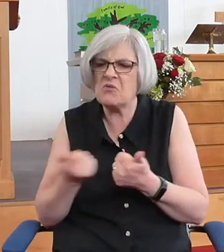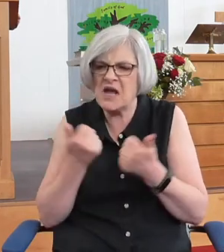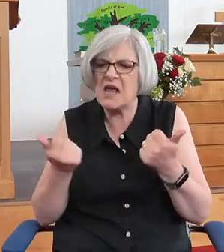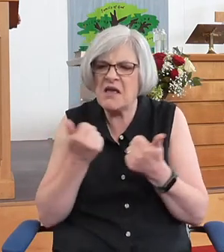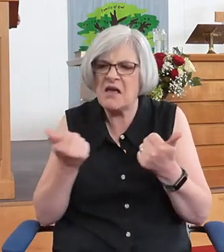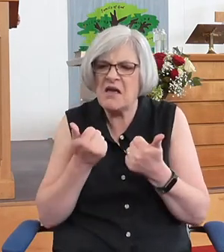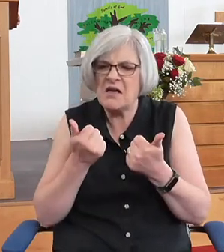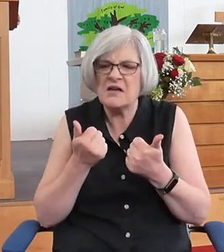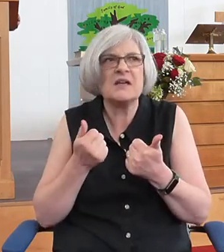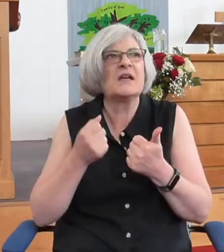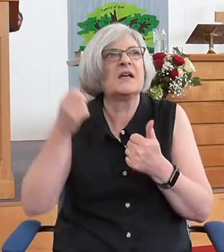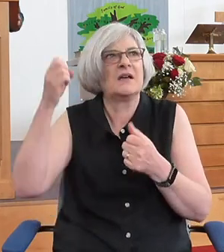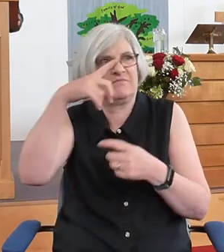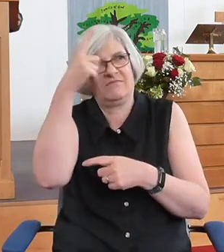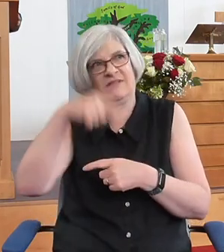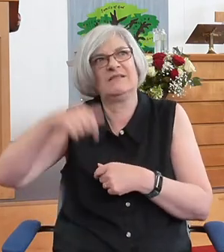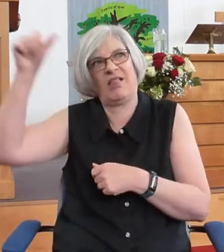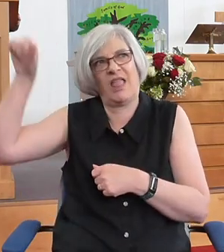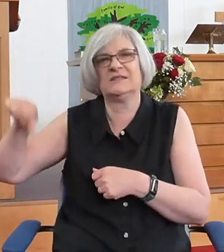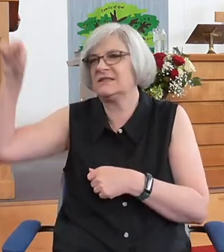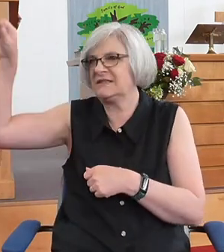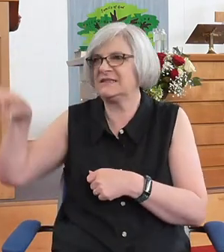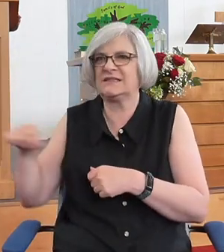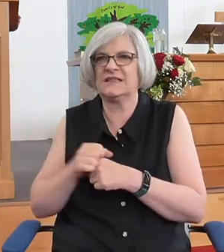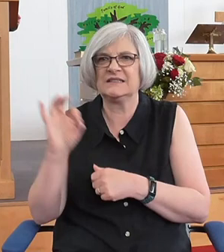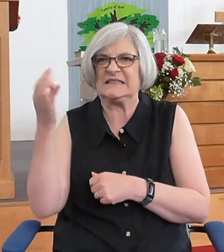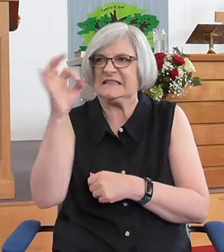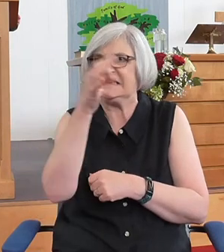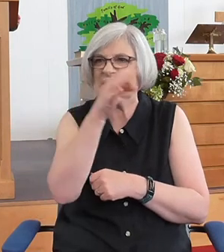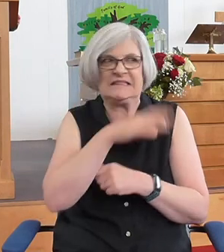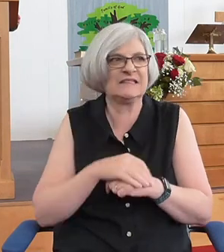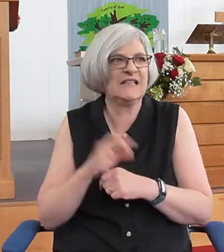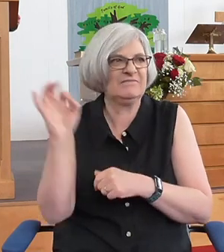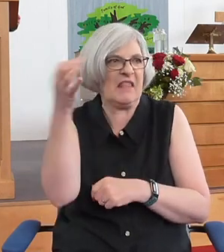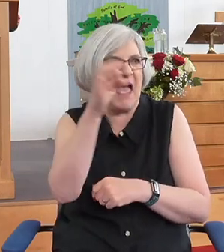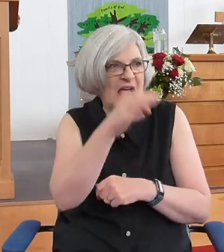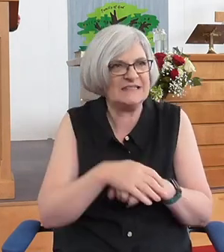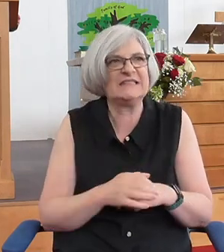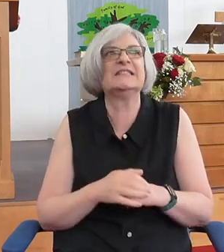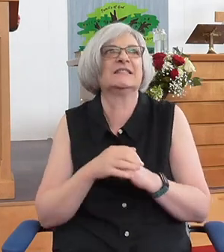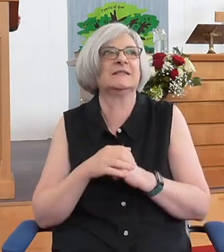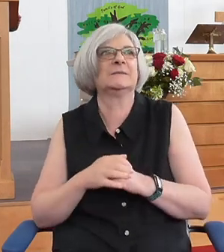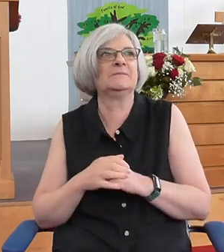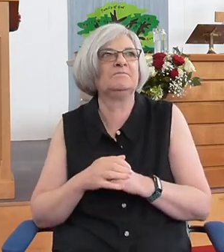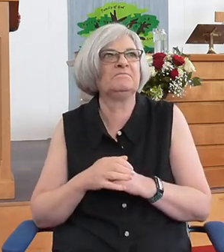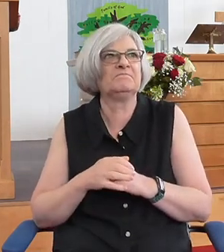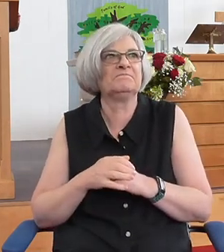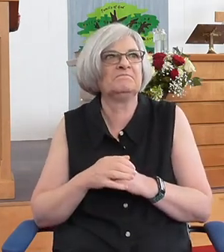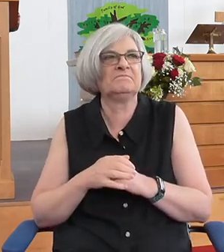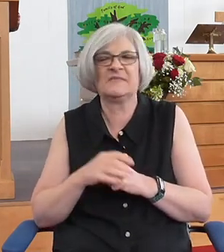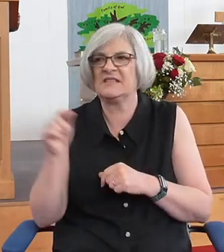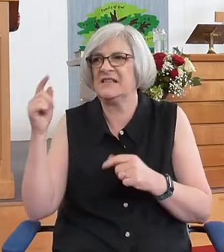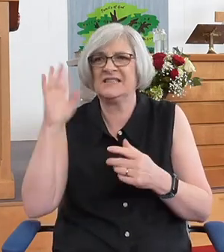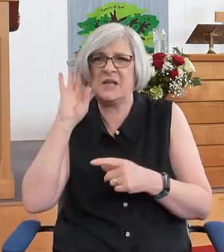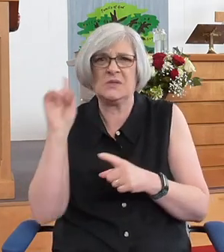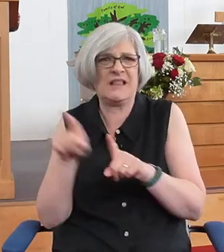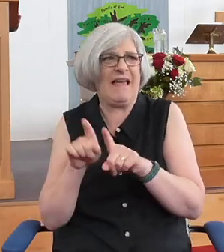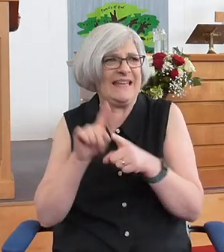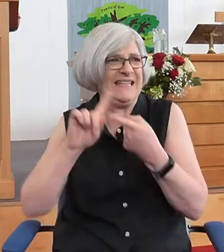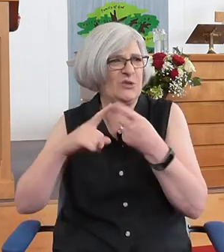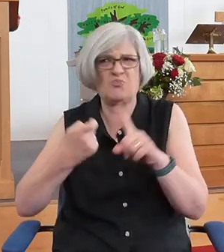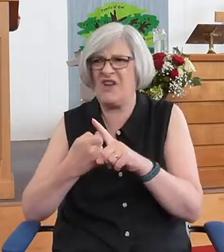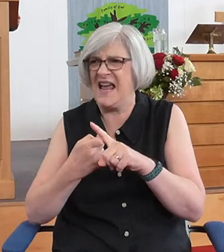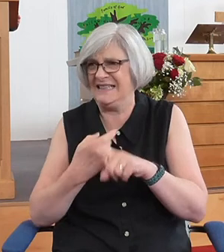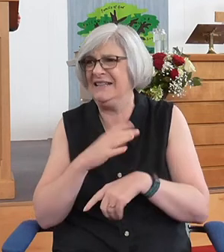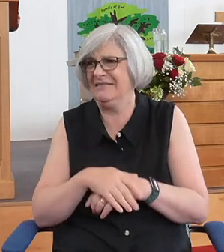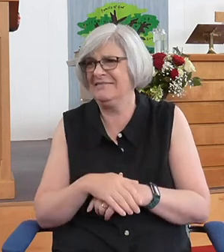That's the list. Blood, frogs, gnats, flies. Sounds like East Kilbride in a sultry